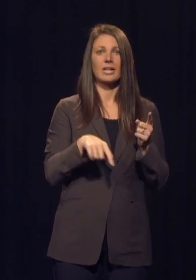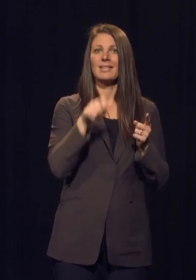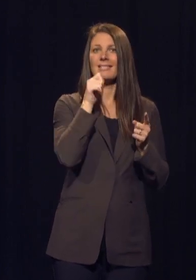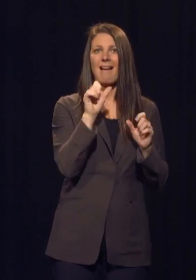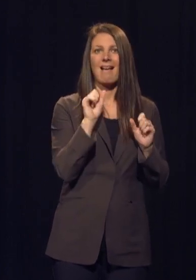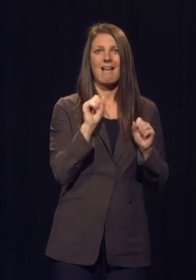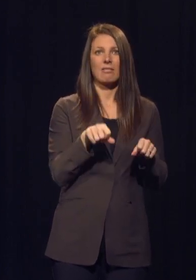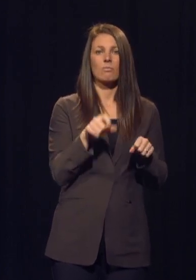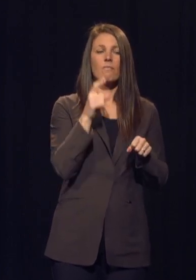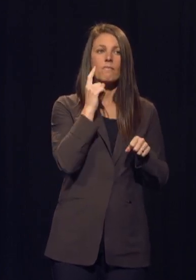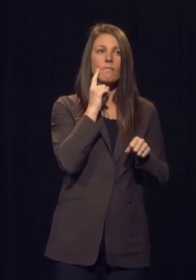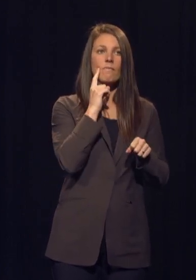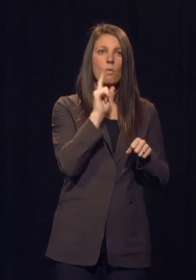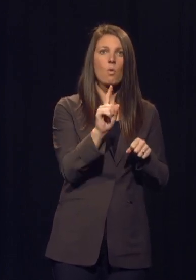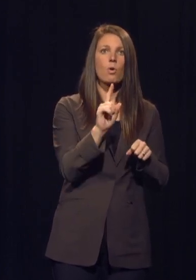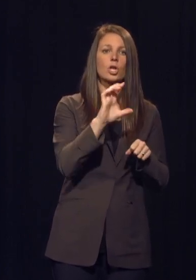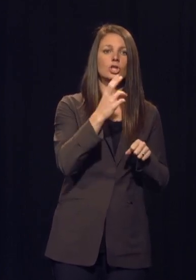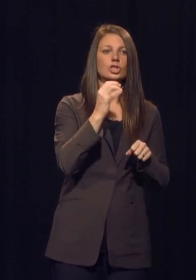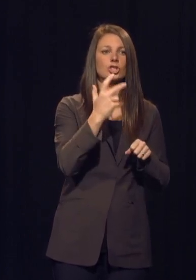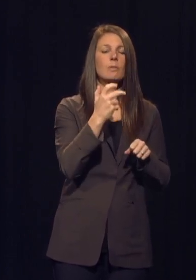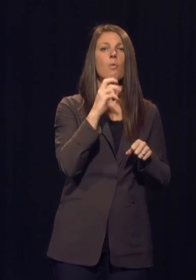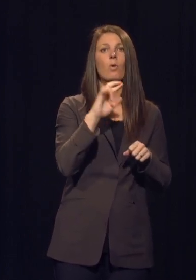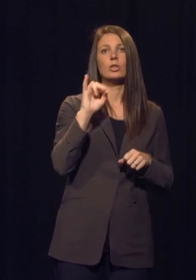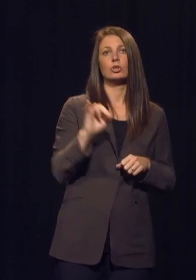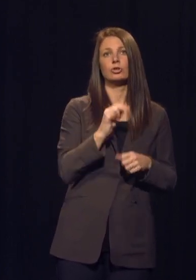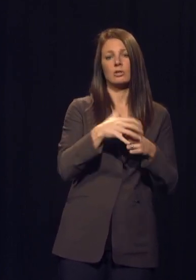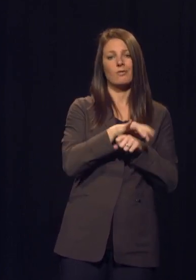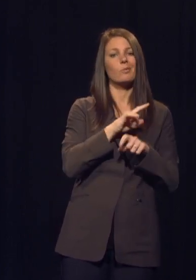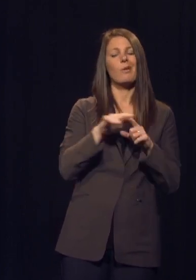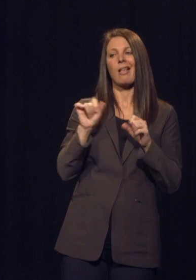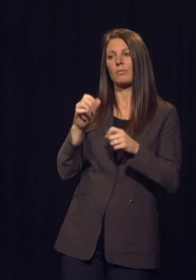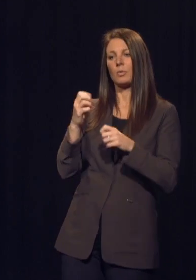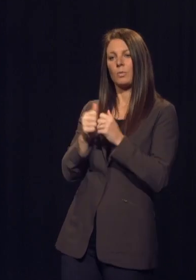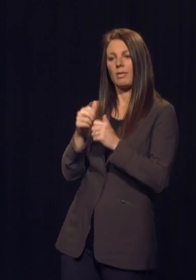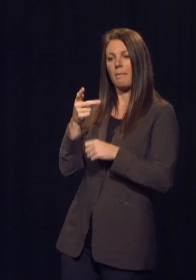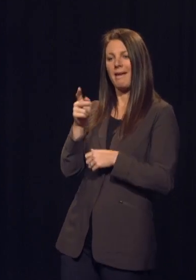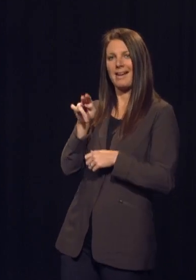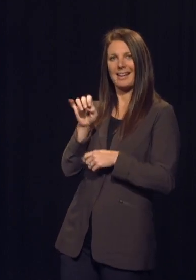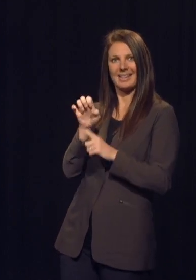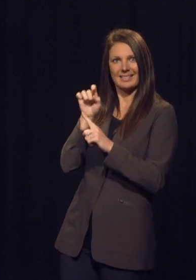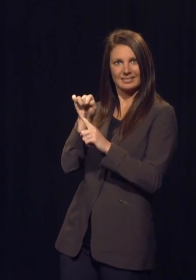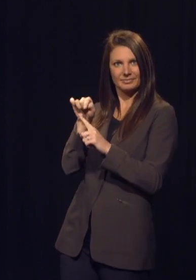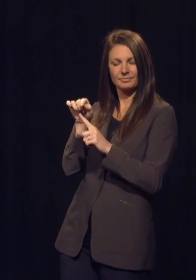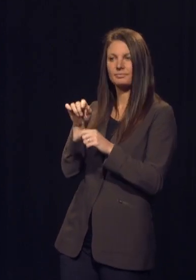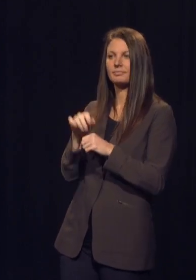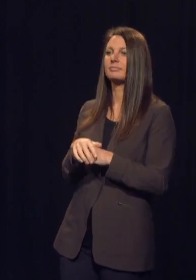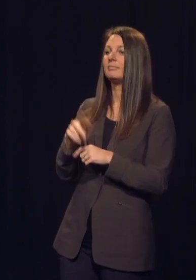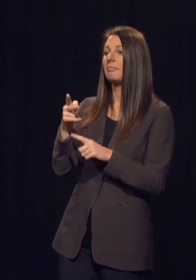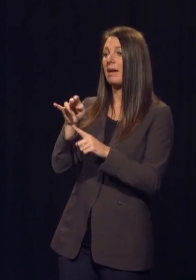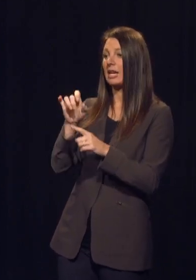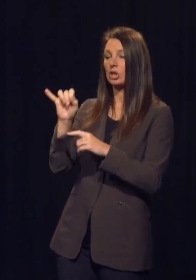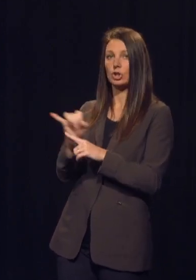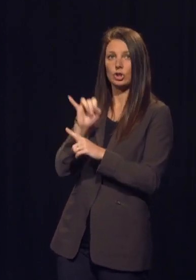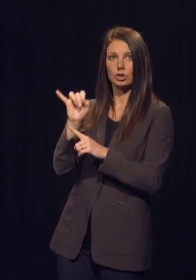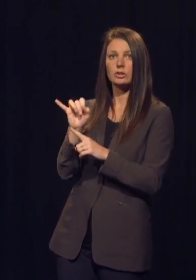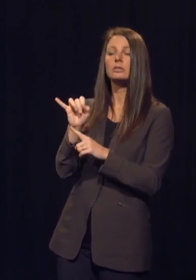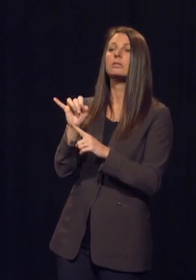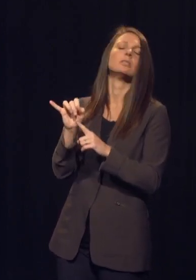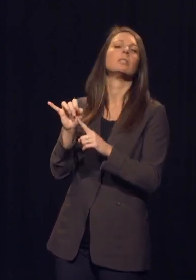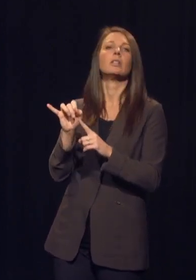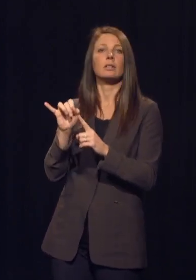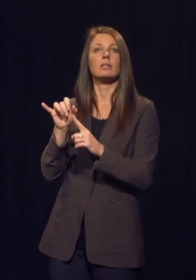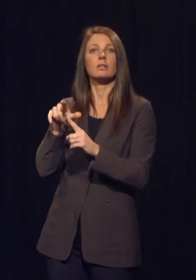assistance or CHIP, but became eligible for coverage through Pennie. Pennie Insurance also affords those